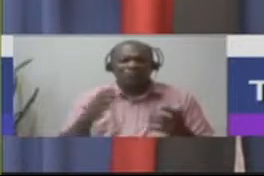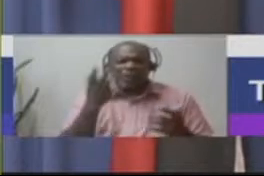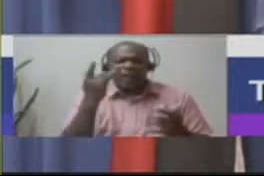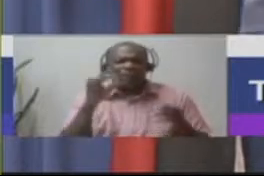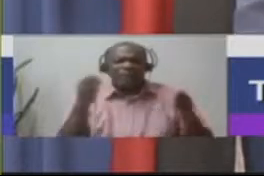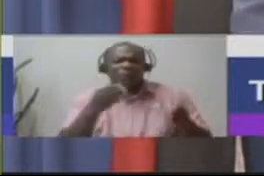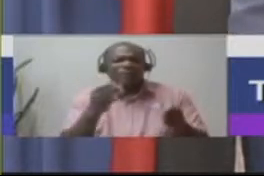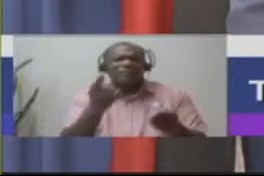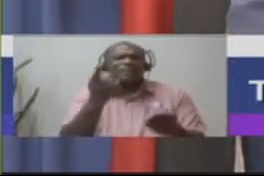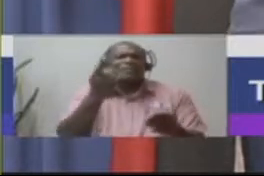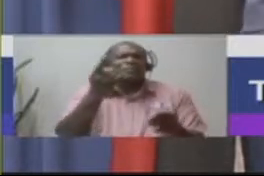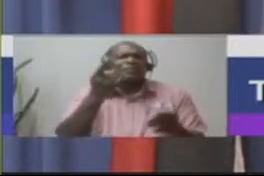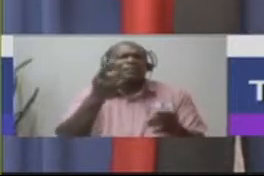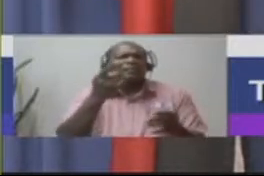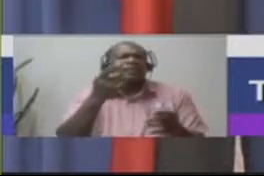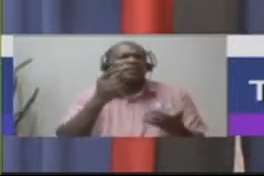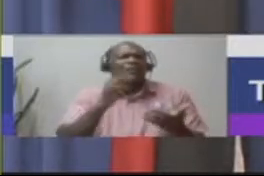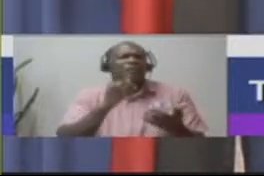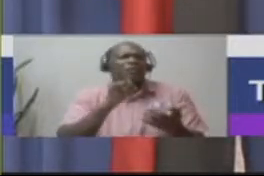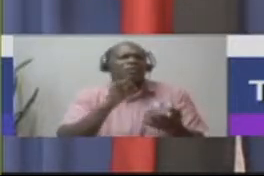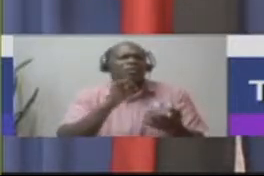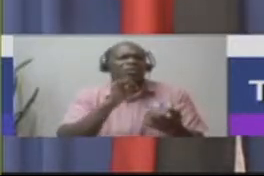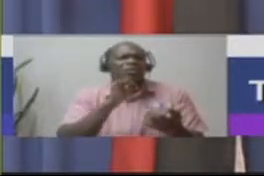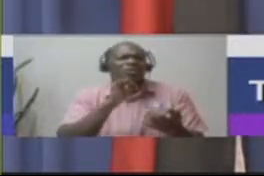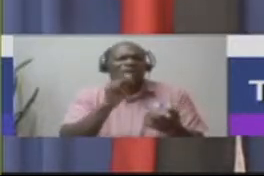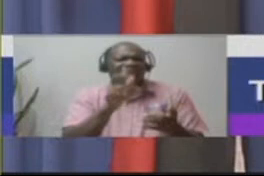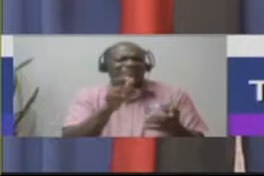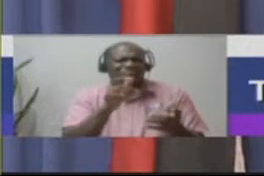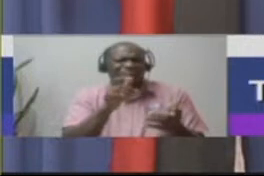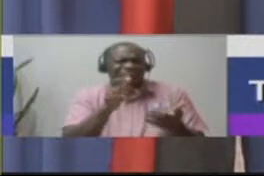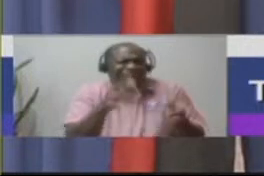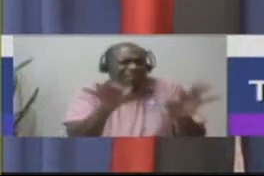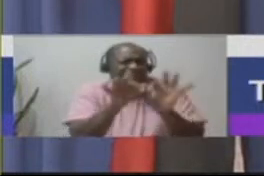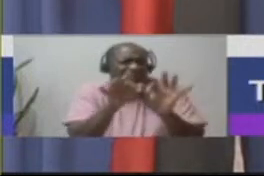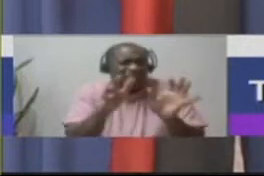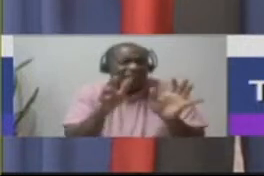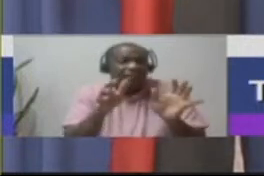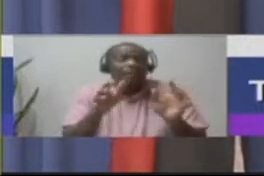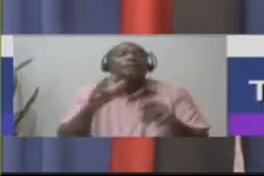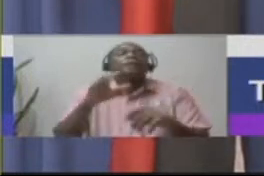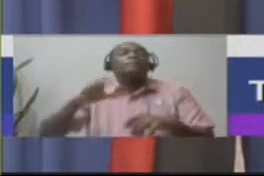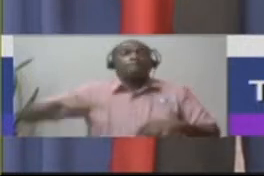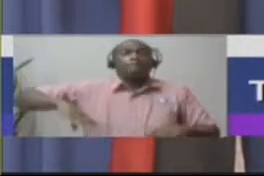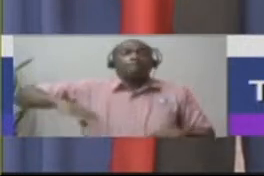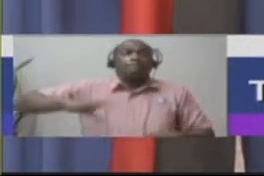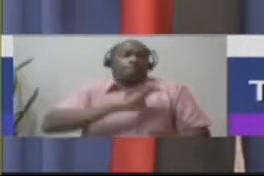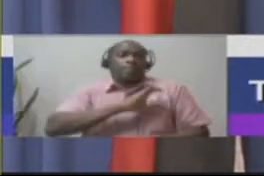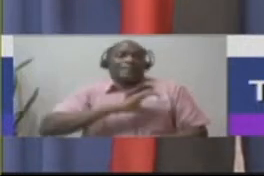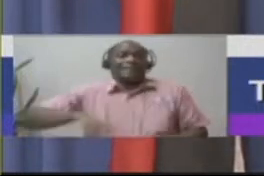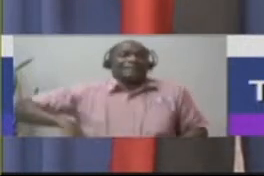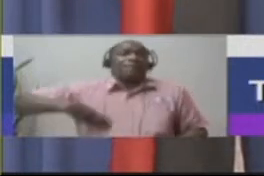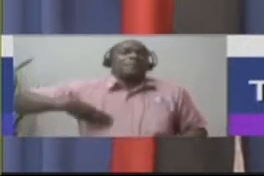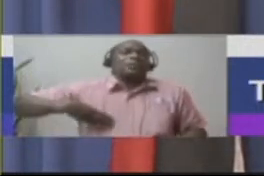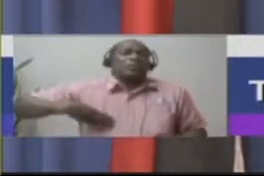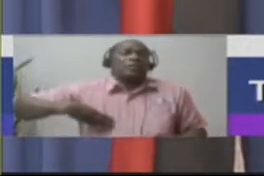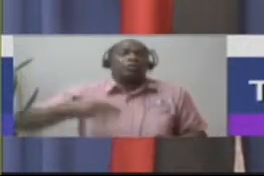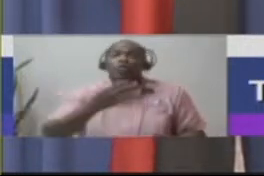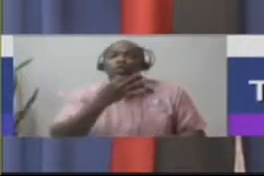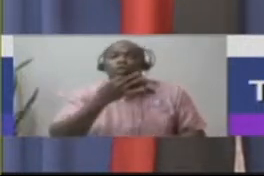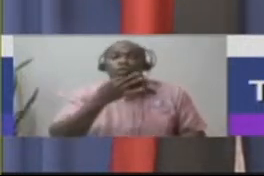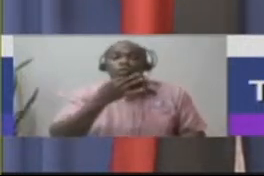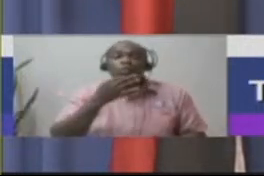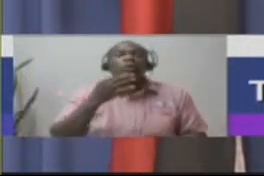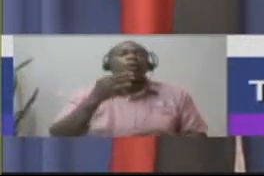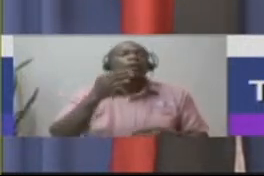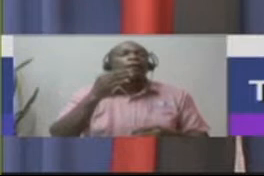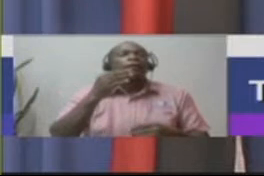of the performance of the Commissioner of Police is not a matter for public consultation with the Prime Minister. That